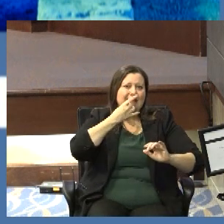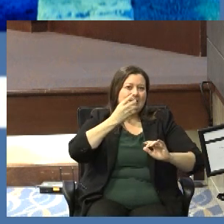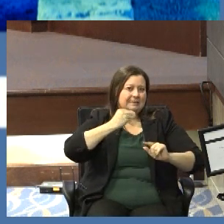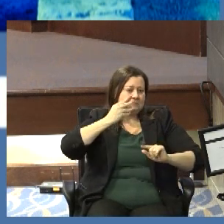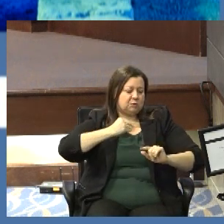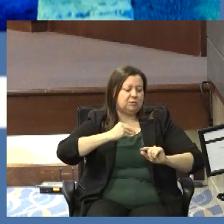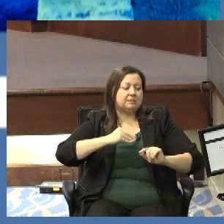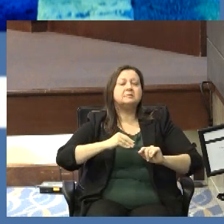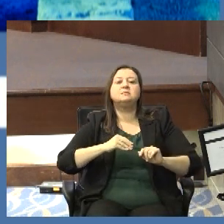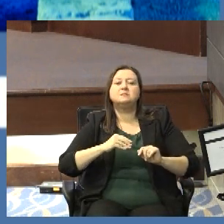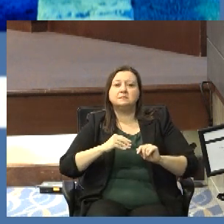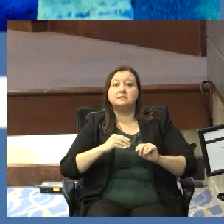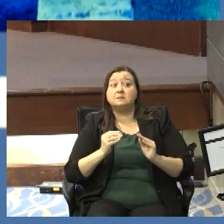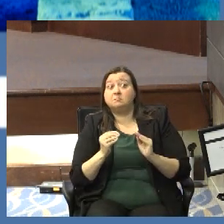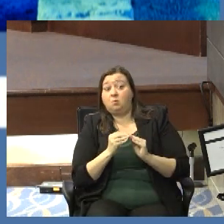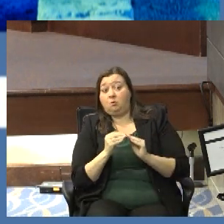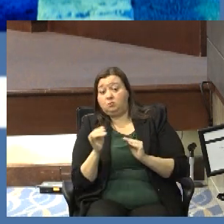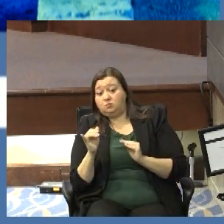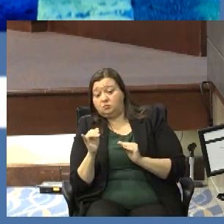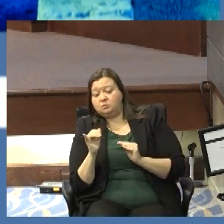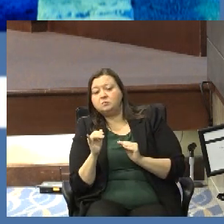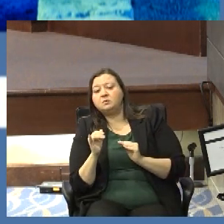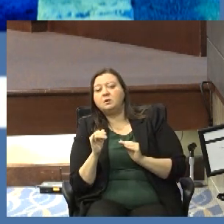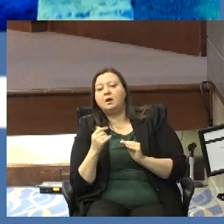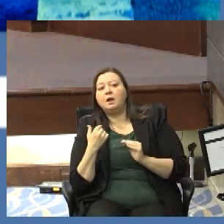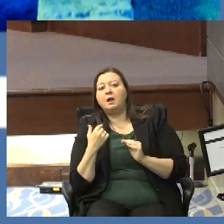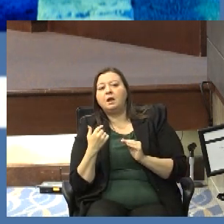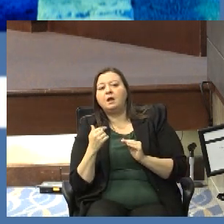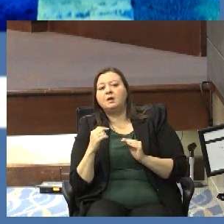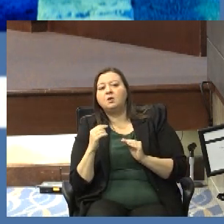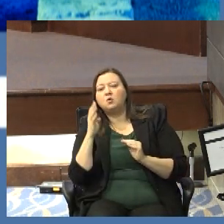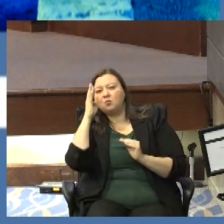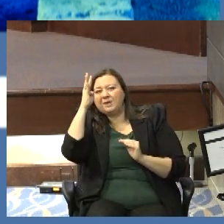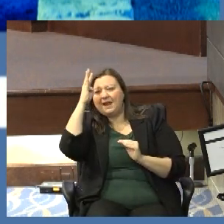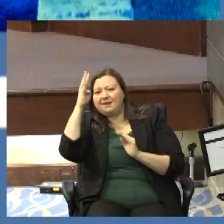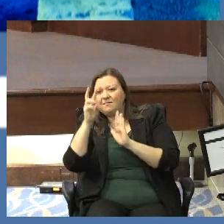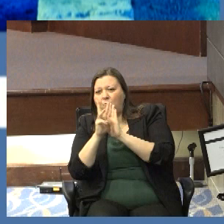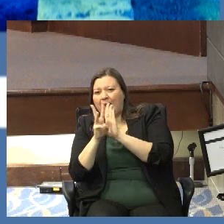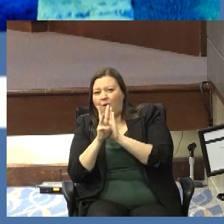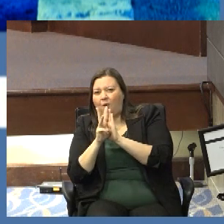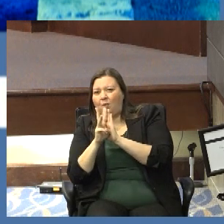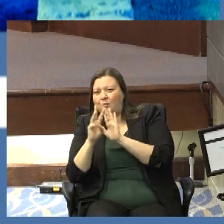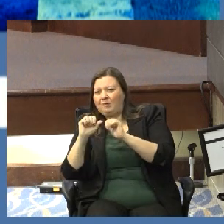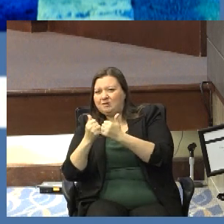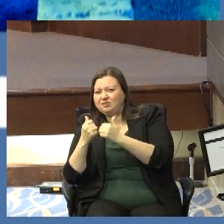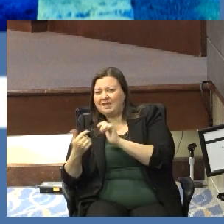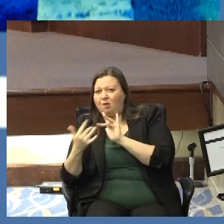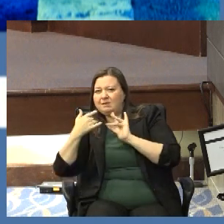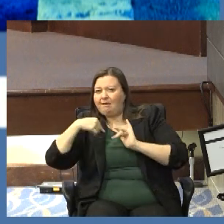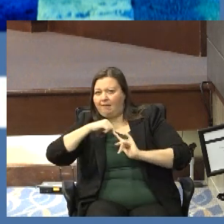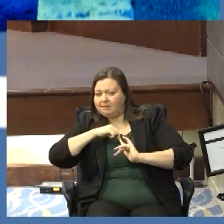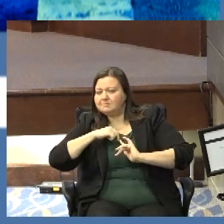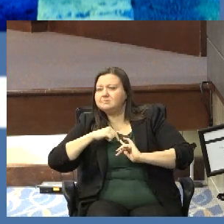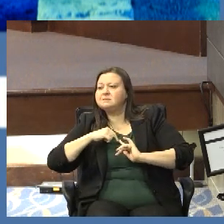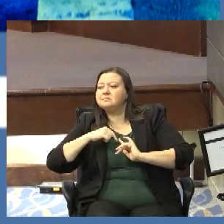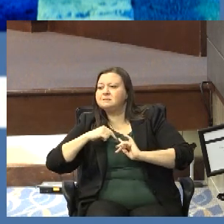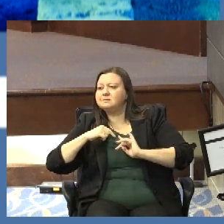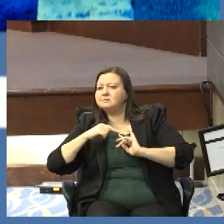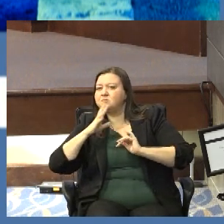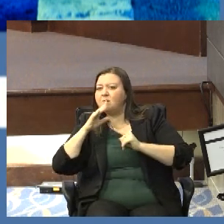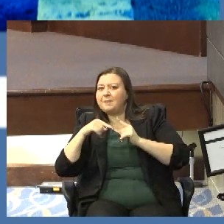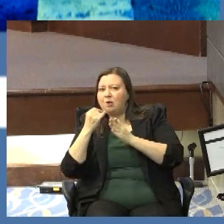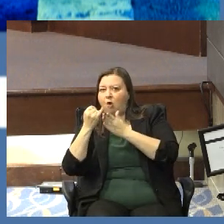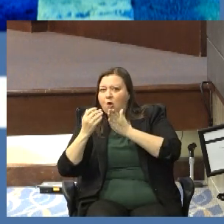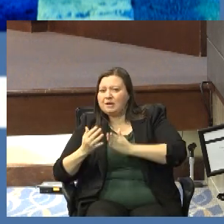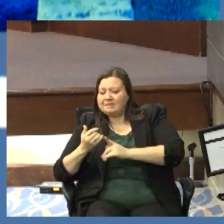experience. But even more so, we were contacted by Creative Waco and their team in regards to a couple of